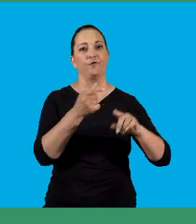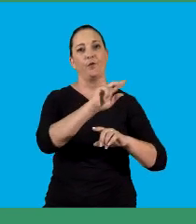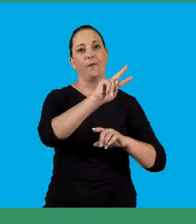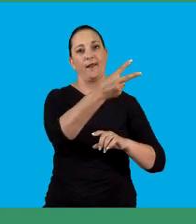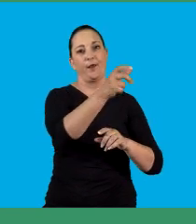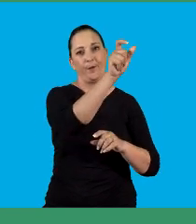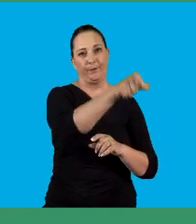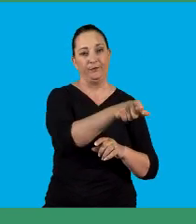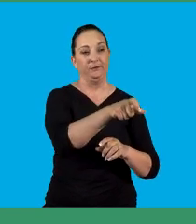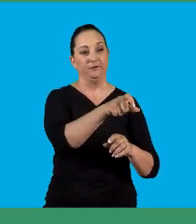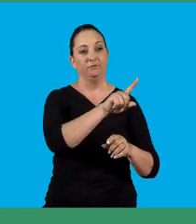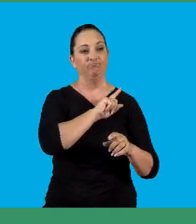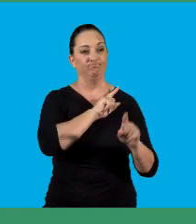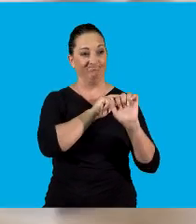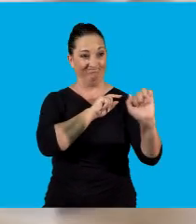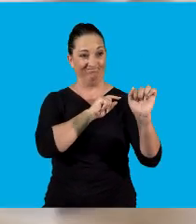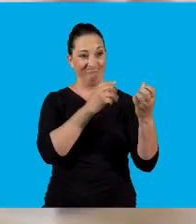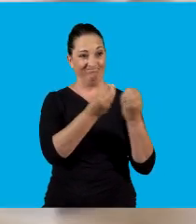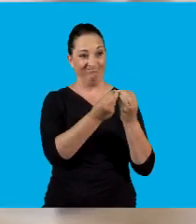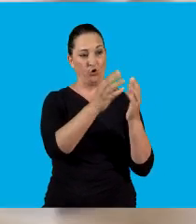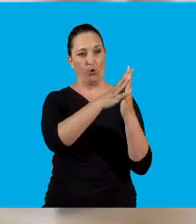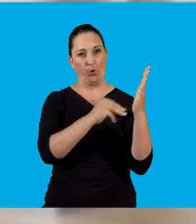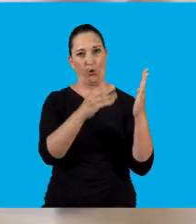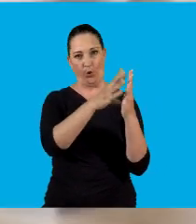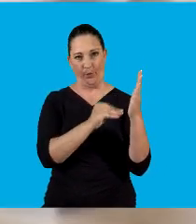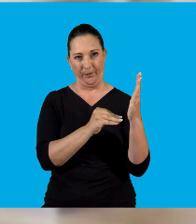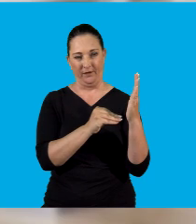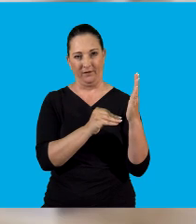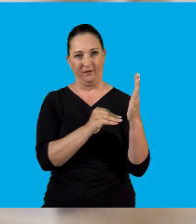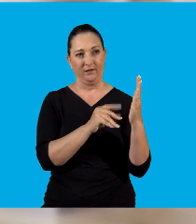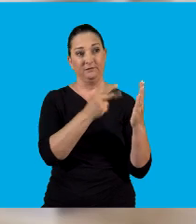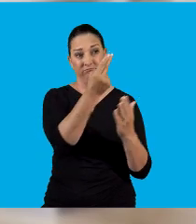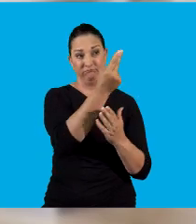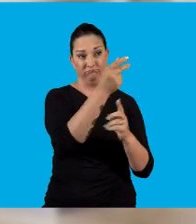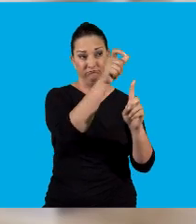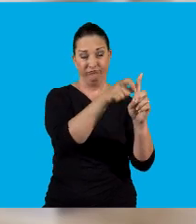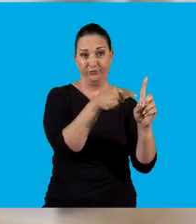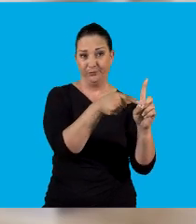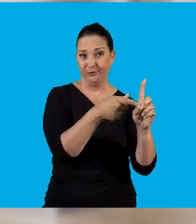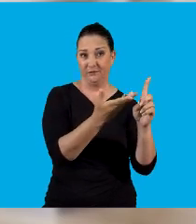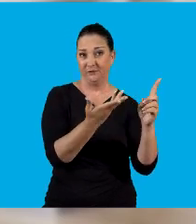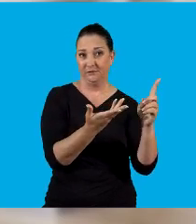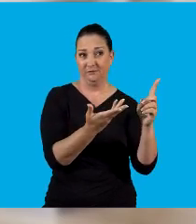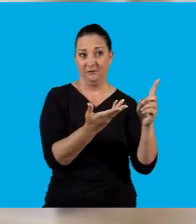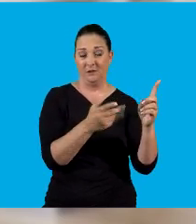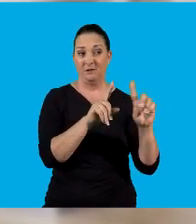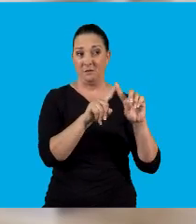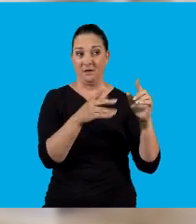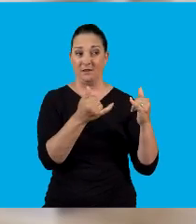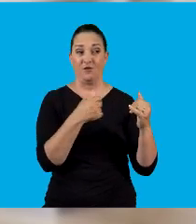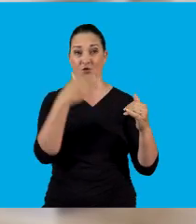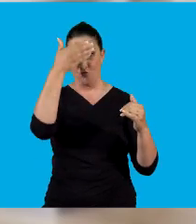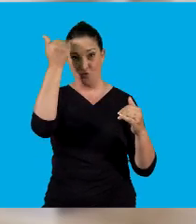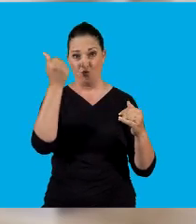work. So obviously, if you are copying music that belongs to a certain artist and you're not